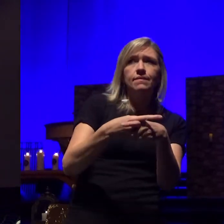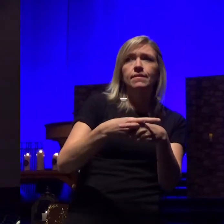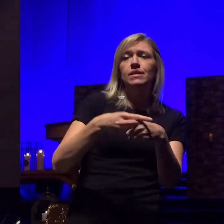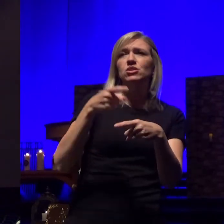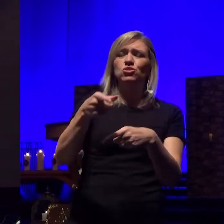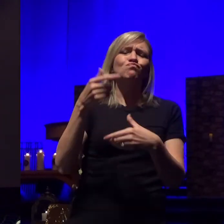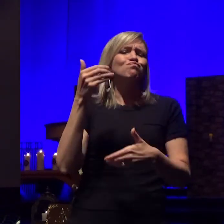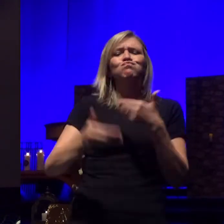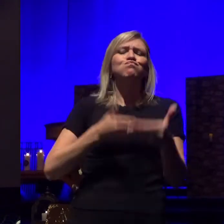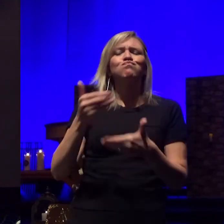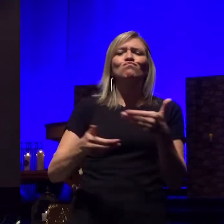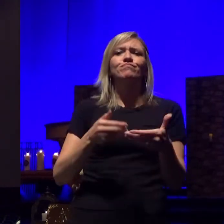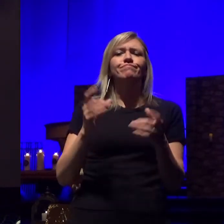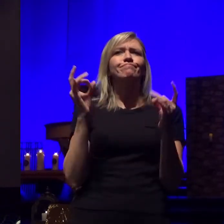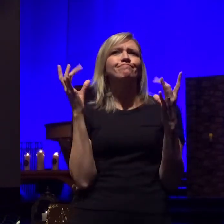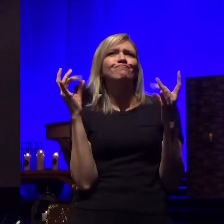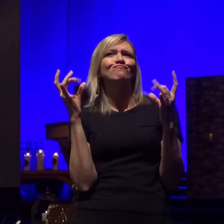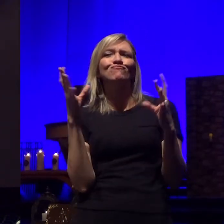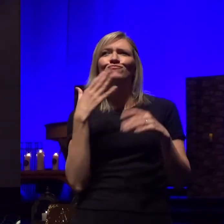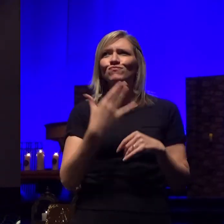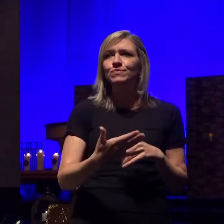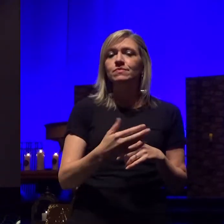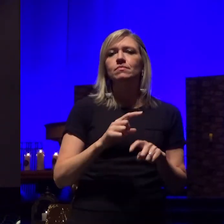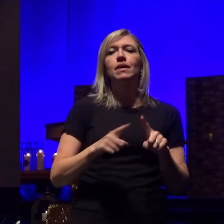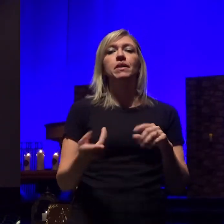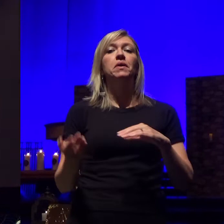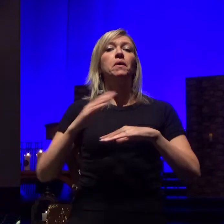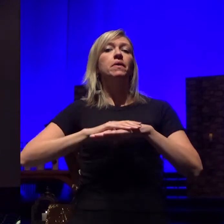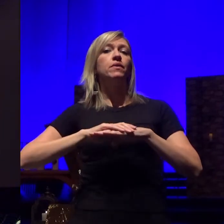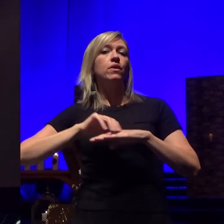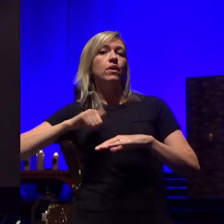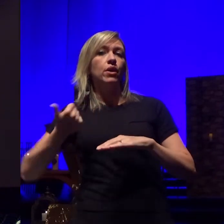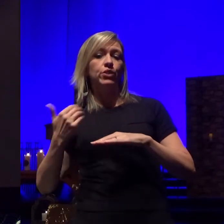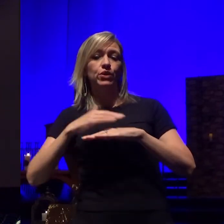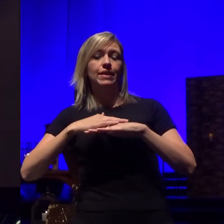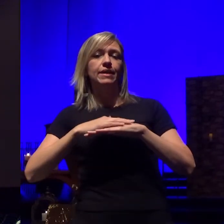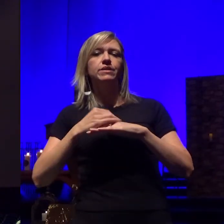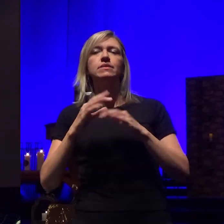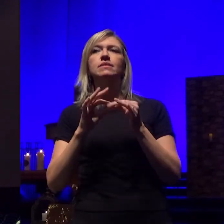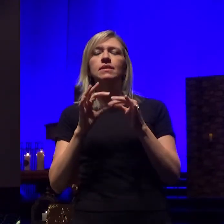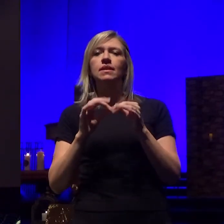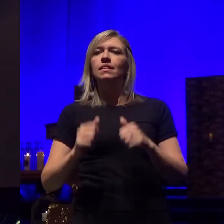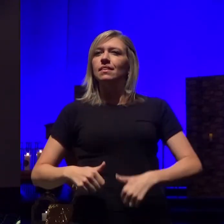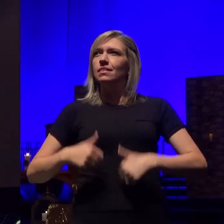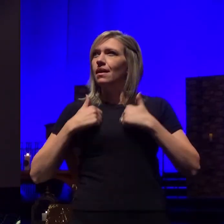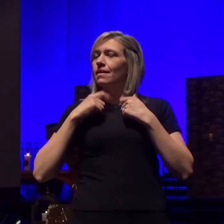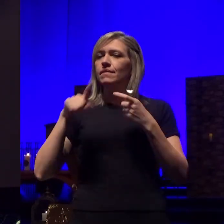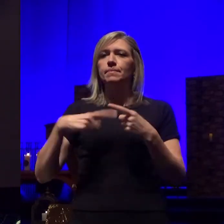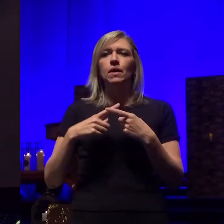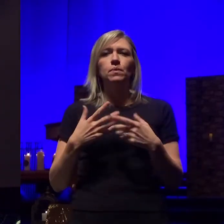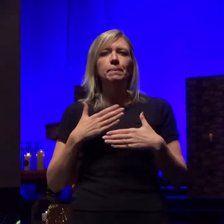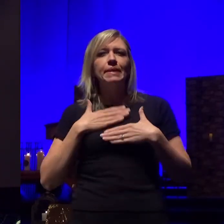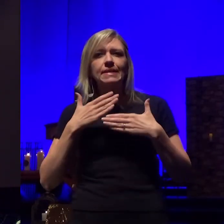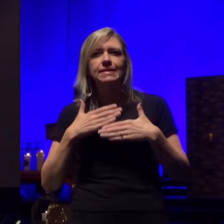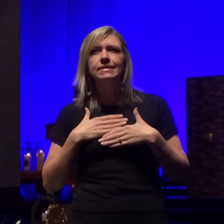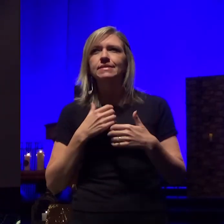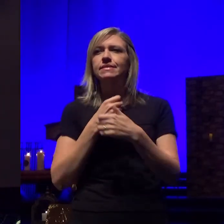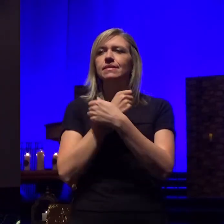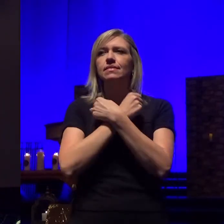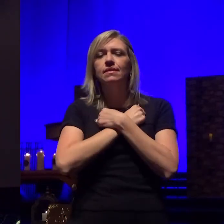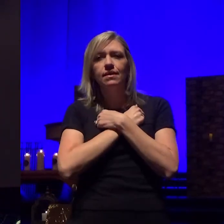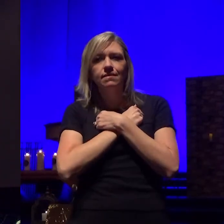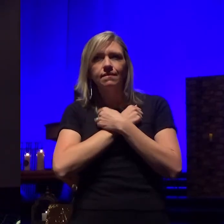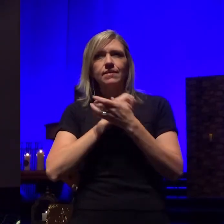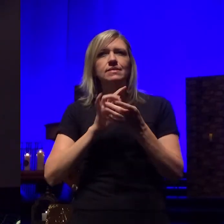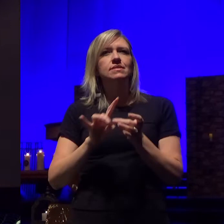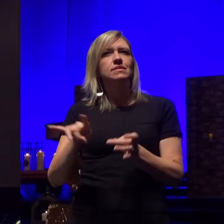conflict, doing it. And yet there's this extra layer that says life is about bliss. Life is about love. Life is about